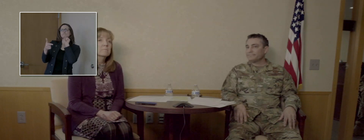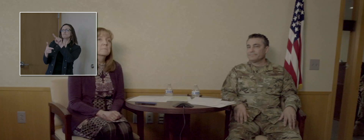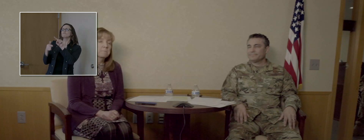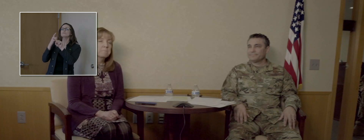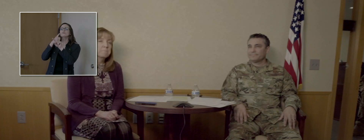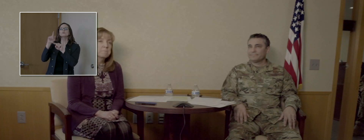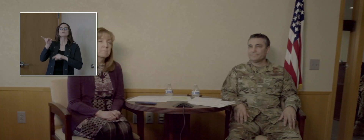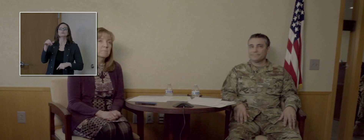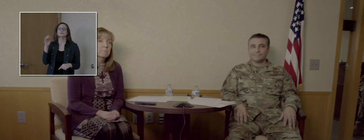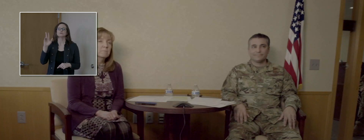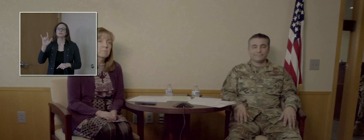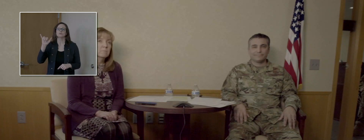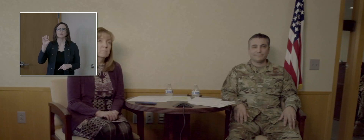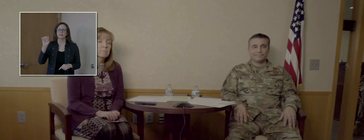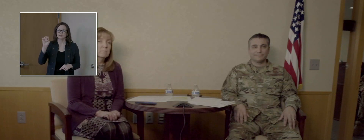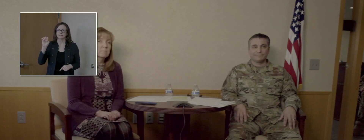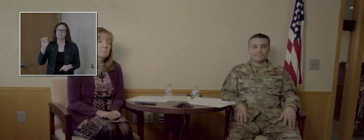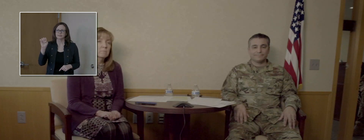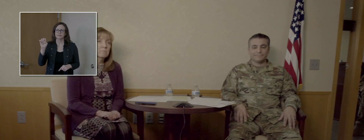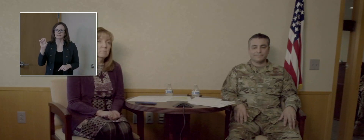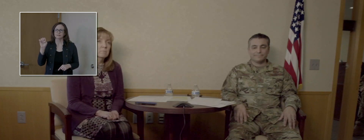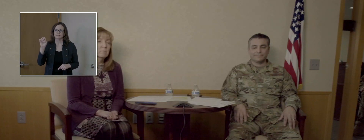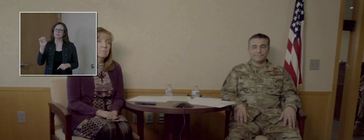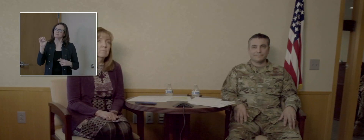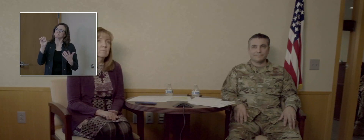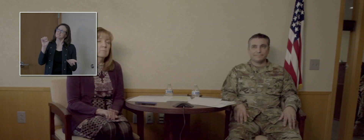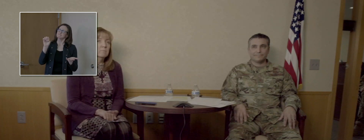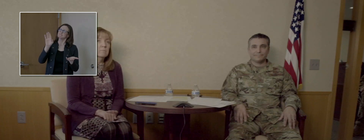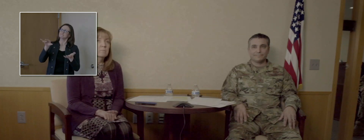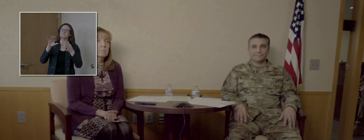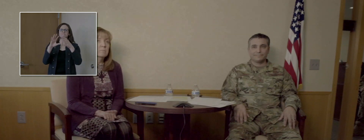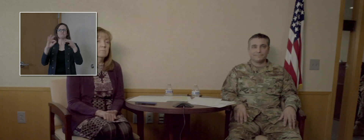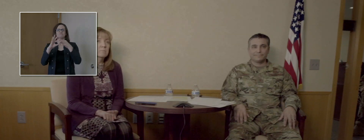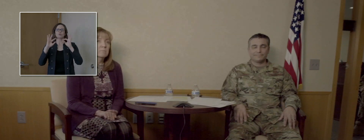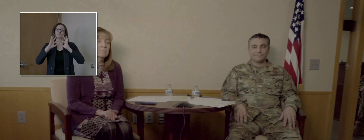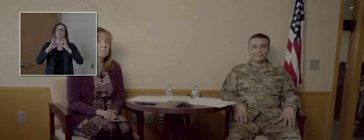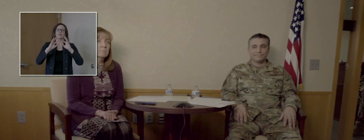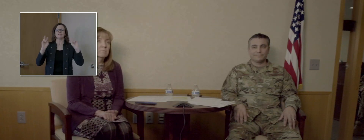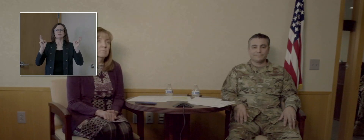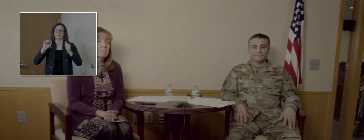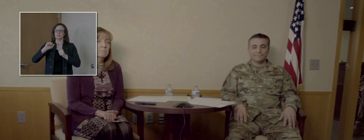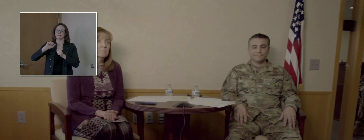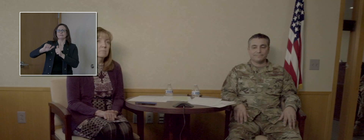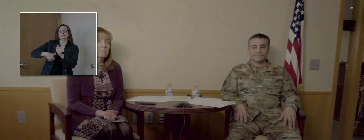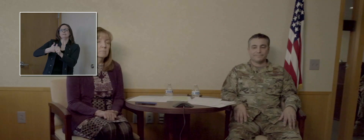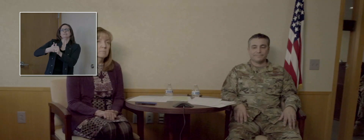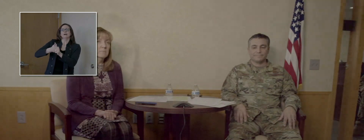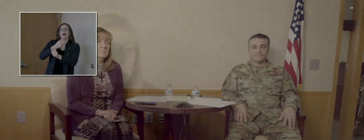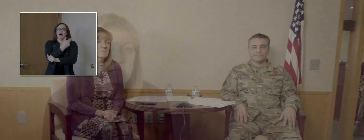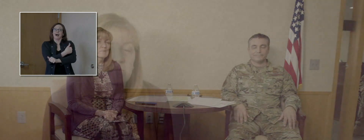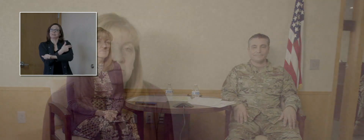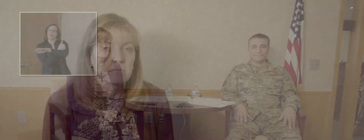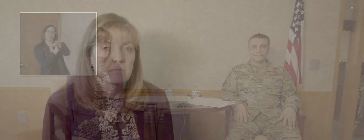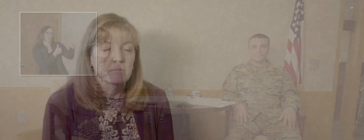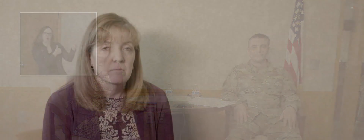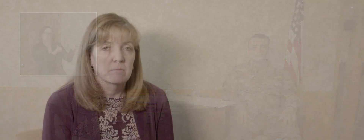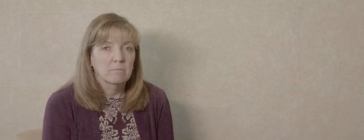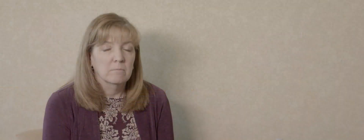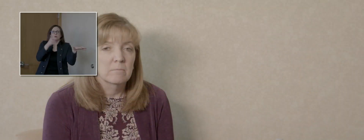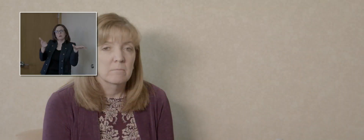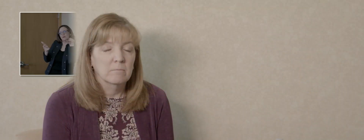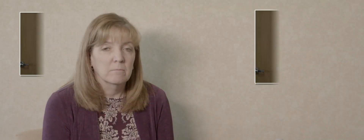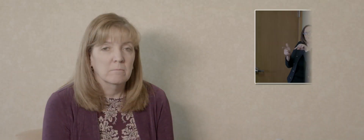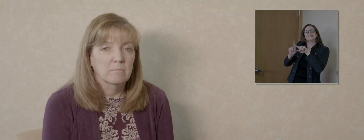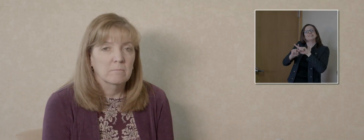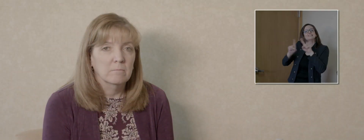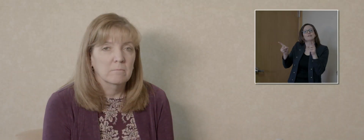sites. Given our hospital numbers now, do you think that these alternate care sites in Milwaukee and Madison